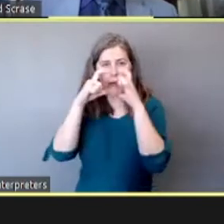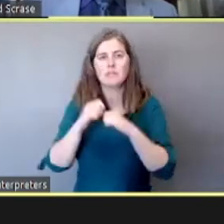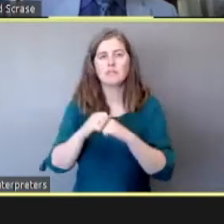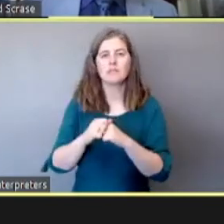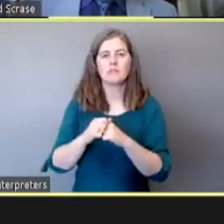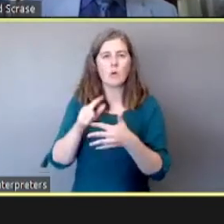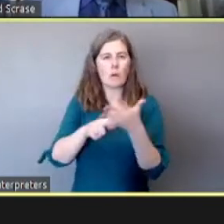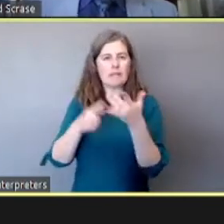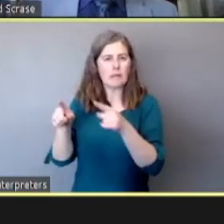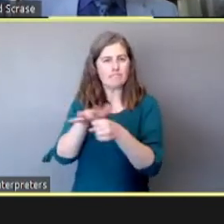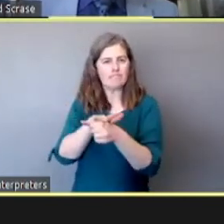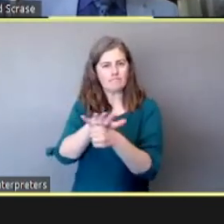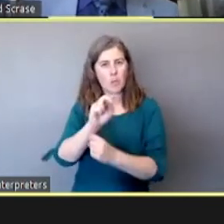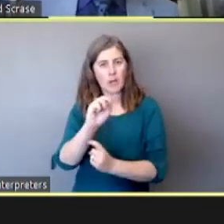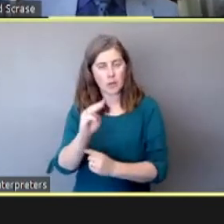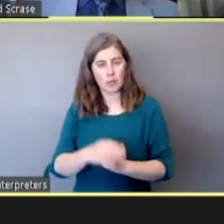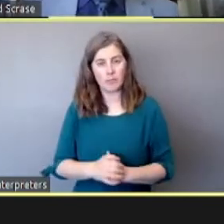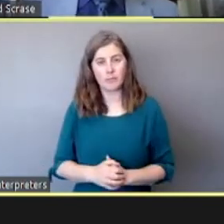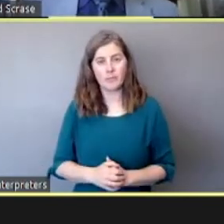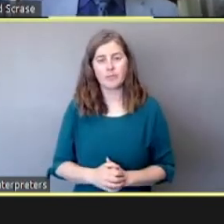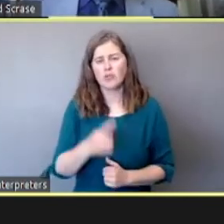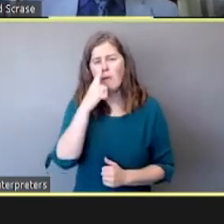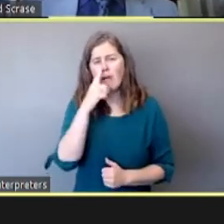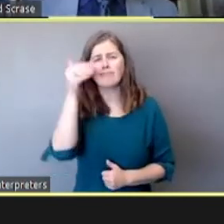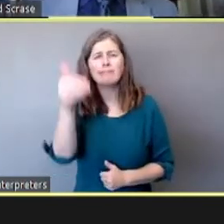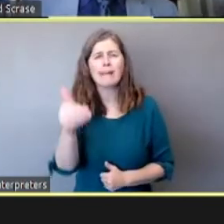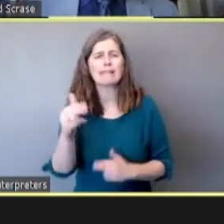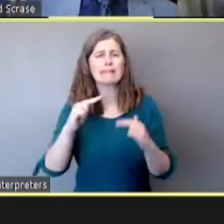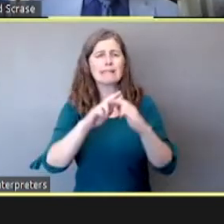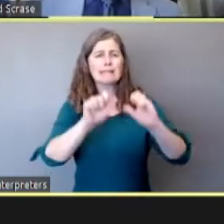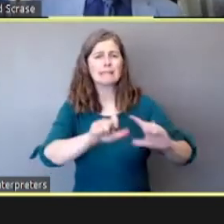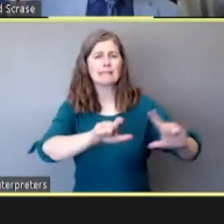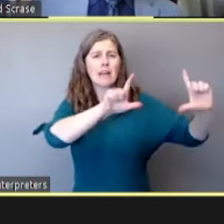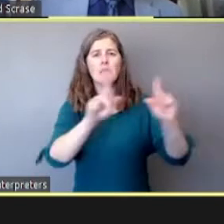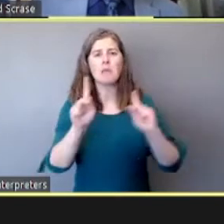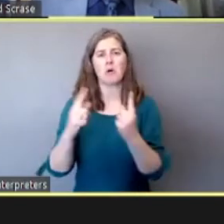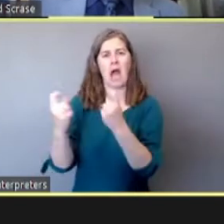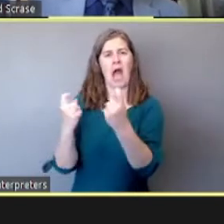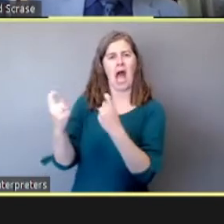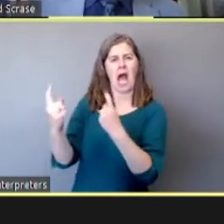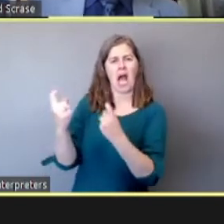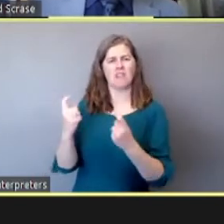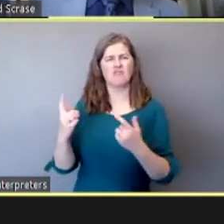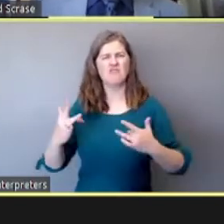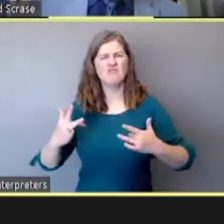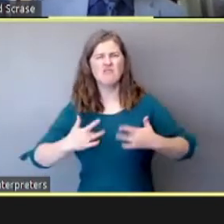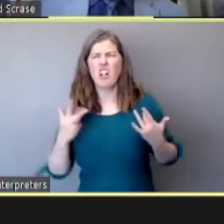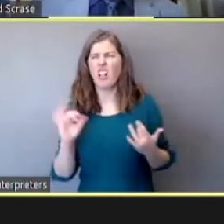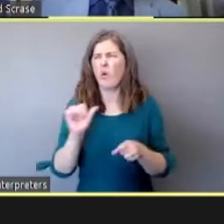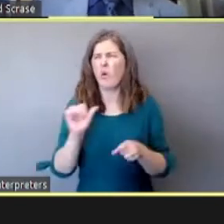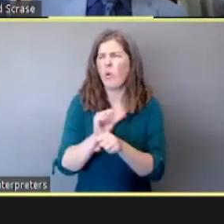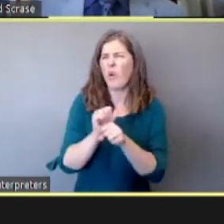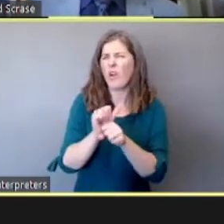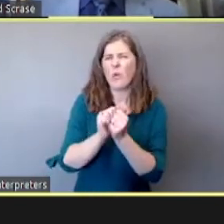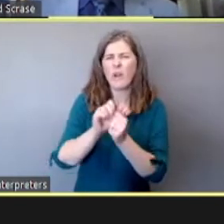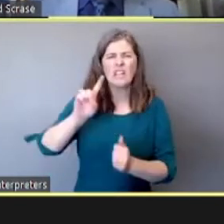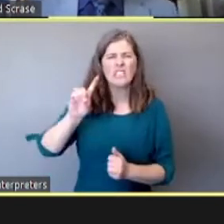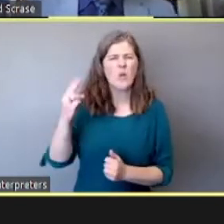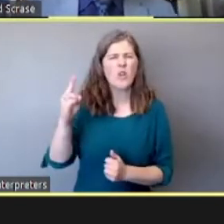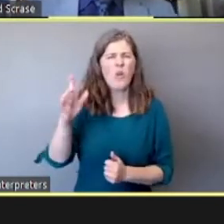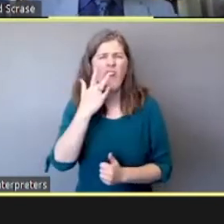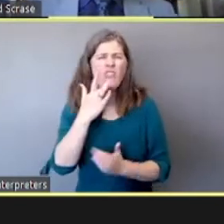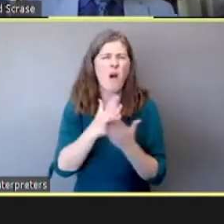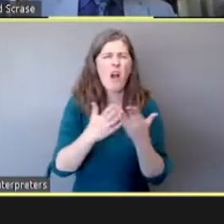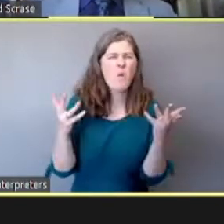New Mexico. If I could have the next slide. People have been asking me, well, so what's it like working at DOH and what's your favorite